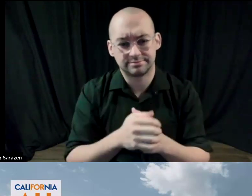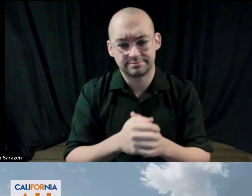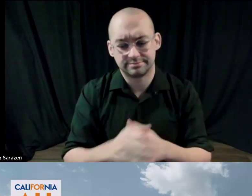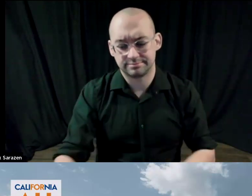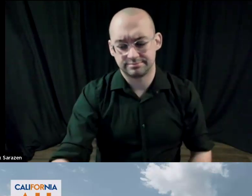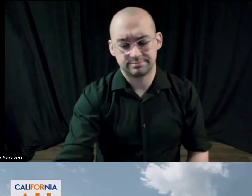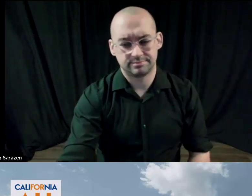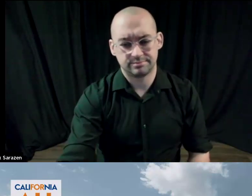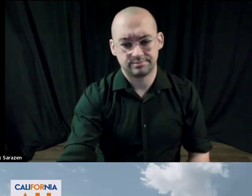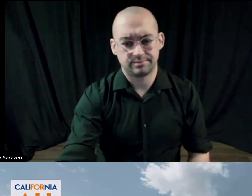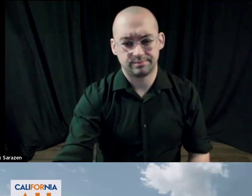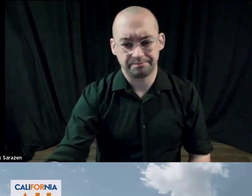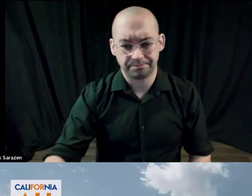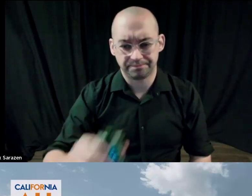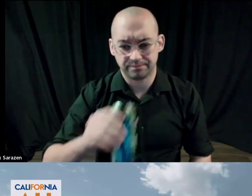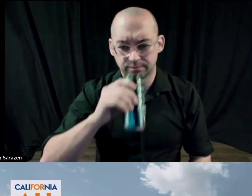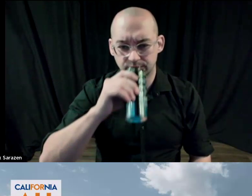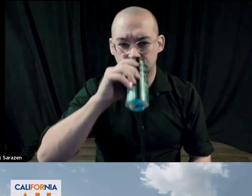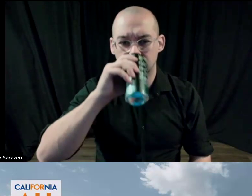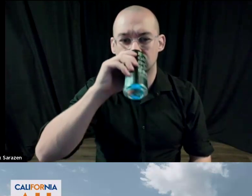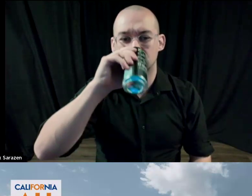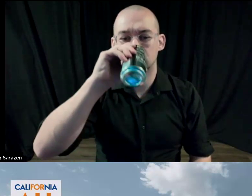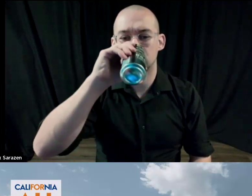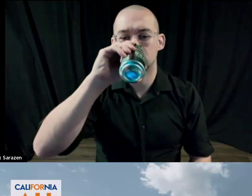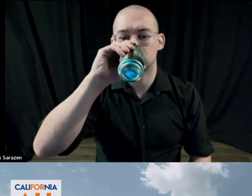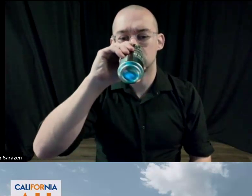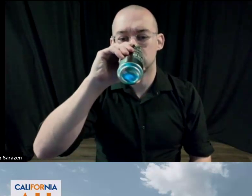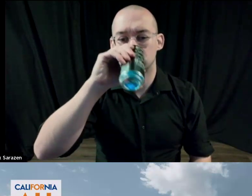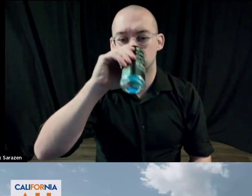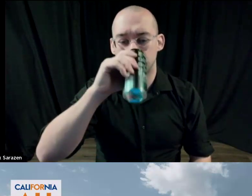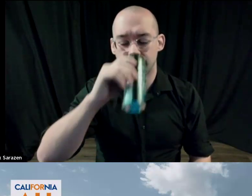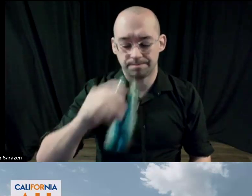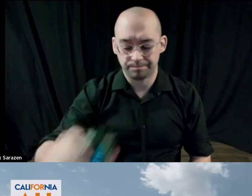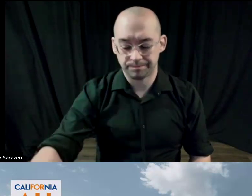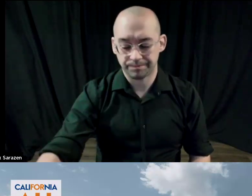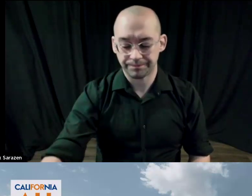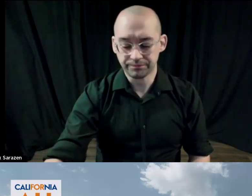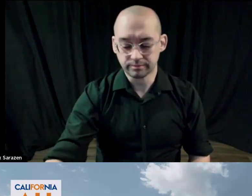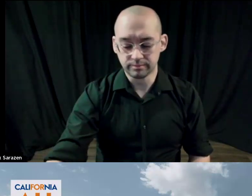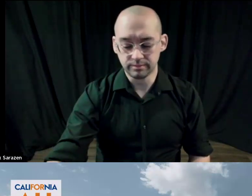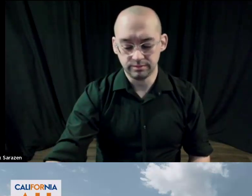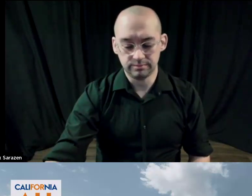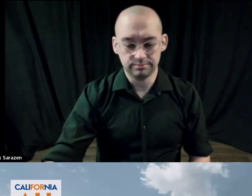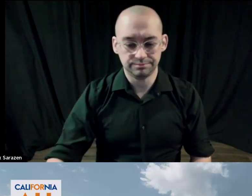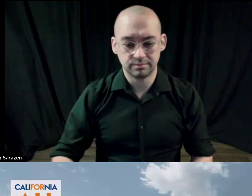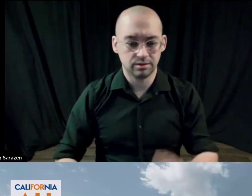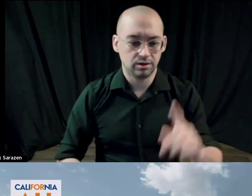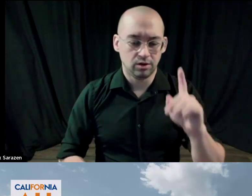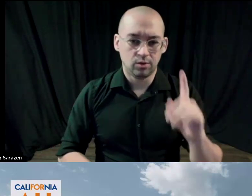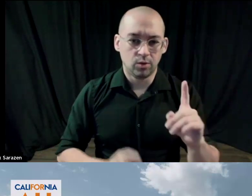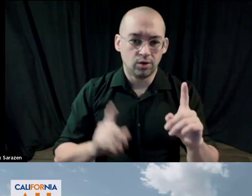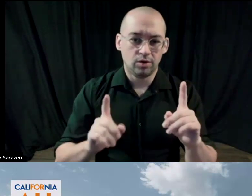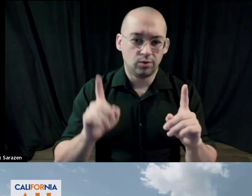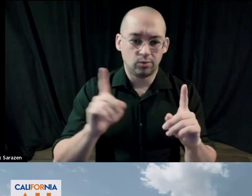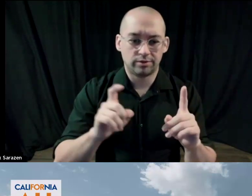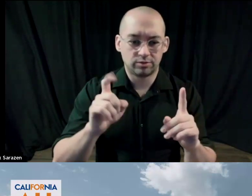All right, we do have one question in the Q&A, Scott, that asks if the capacity grant funds